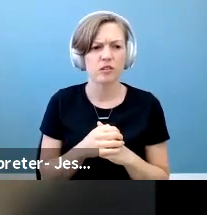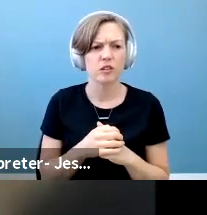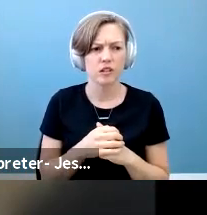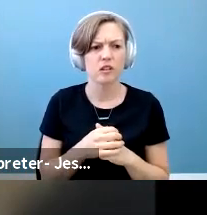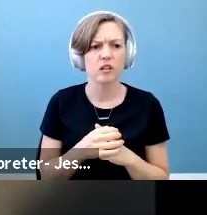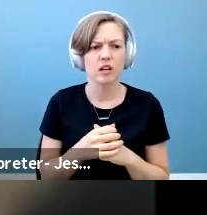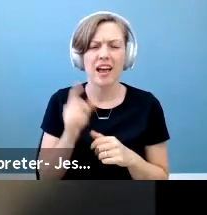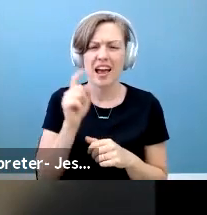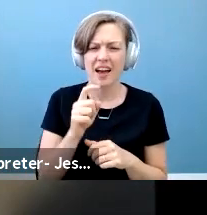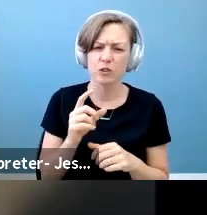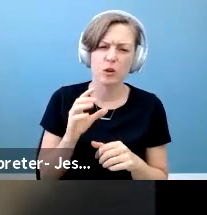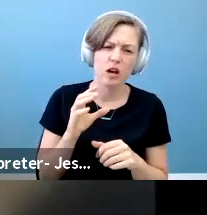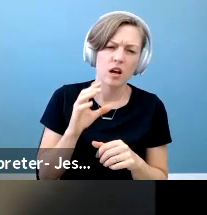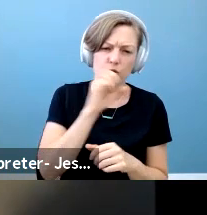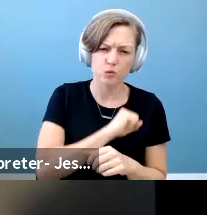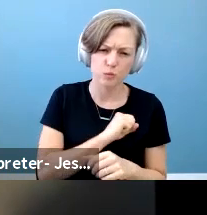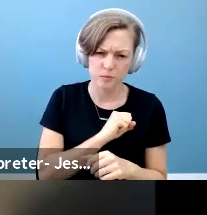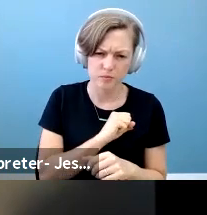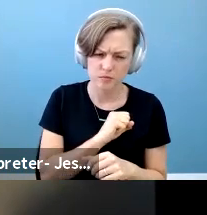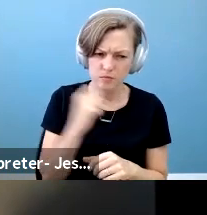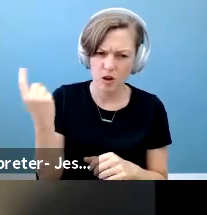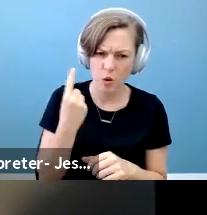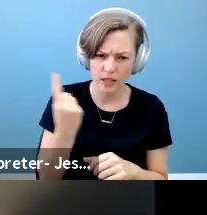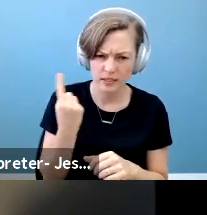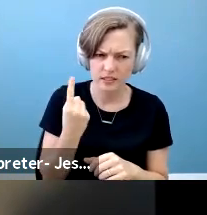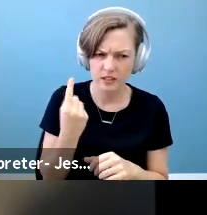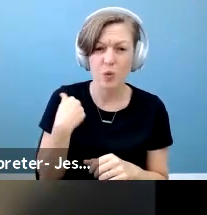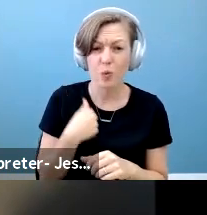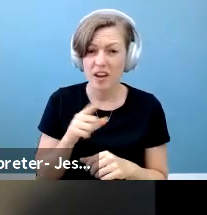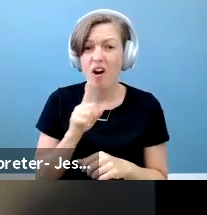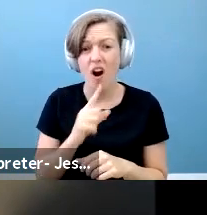to assume always that we're missing voices,